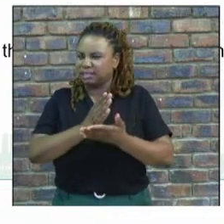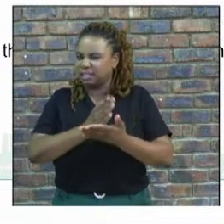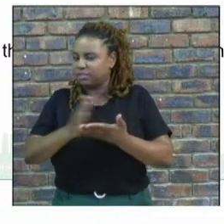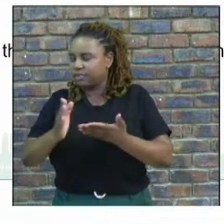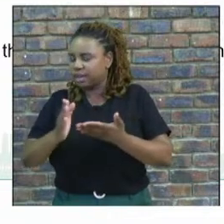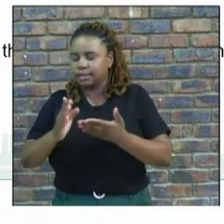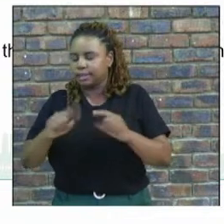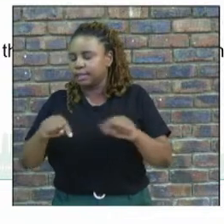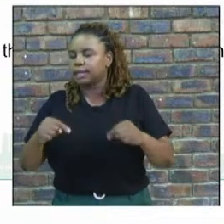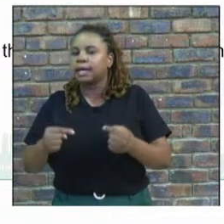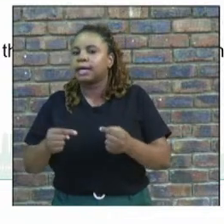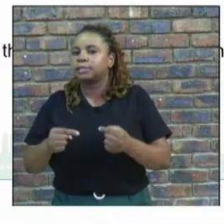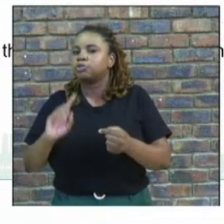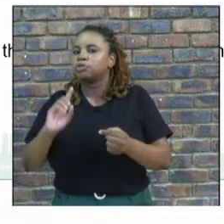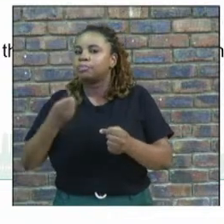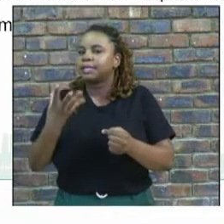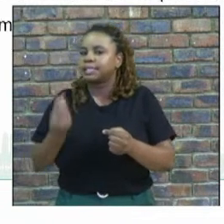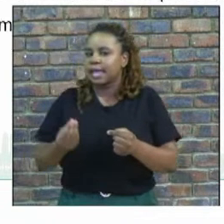from the minister.